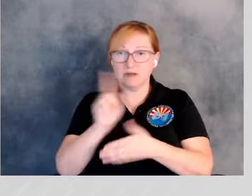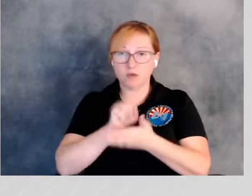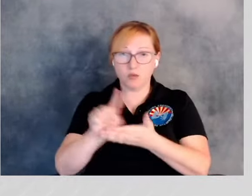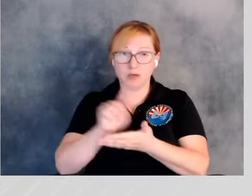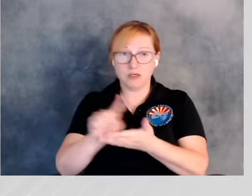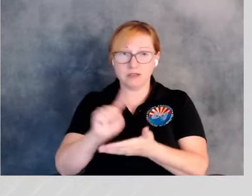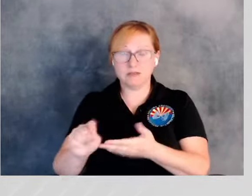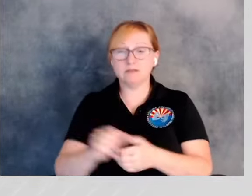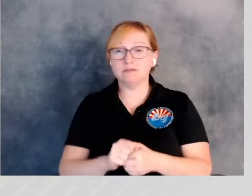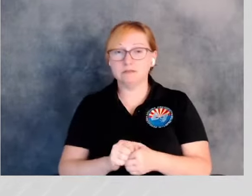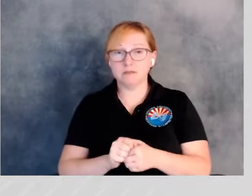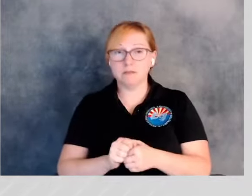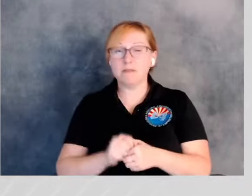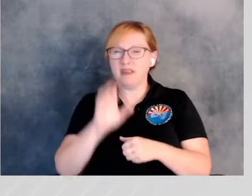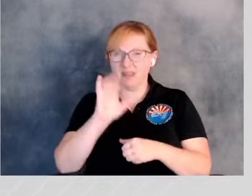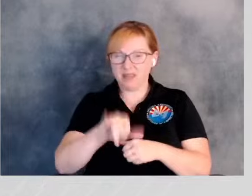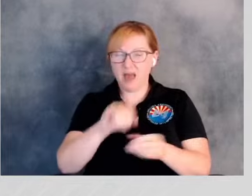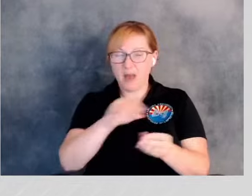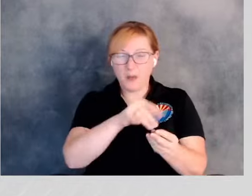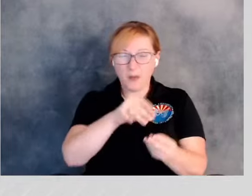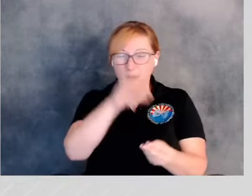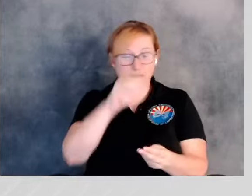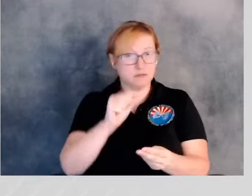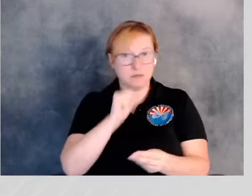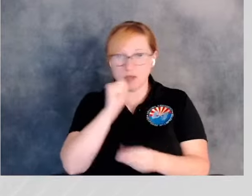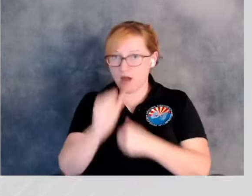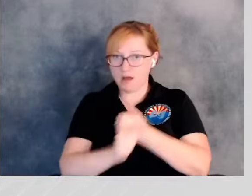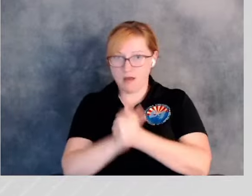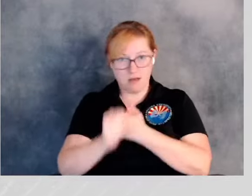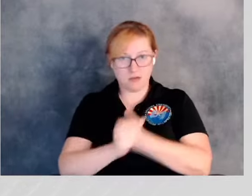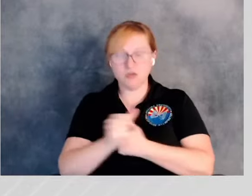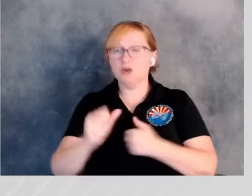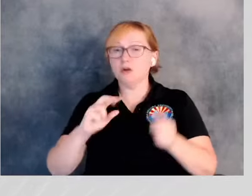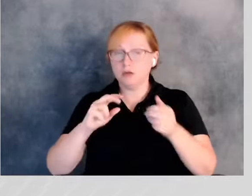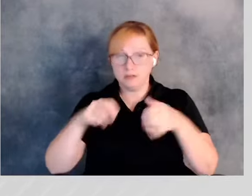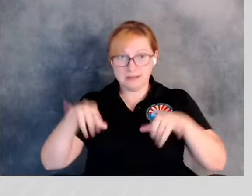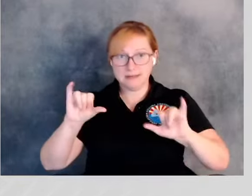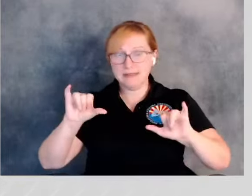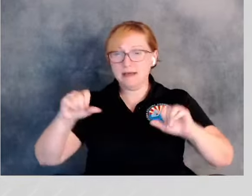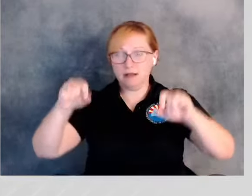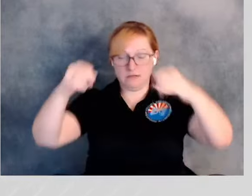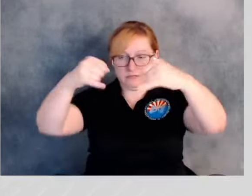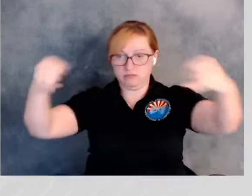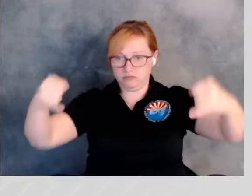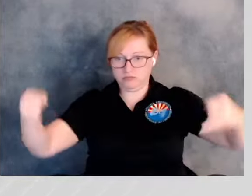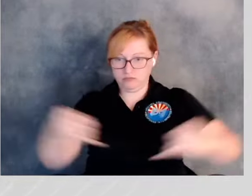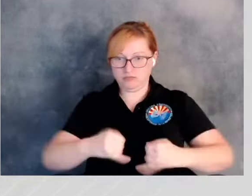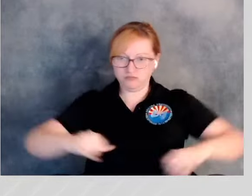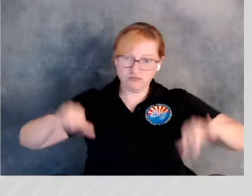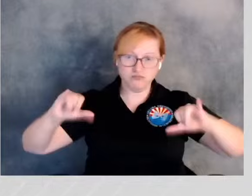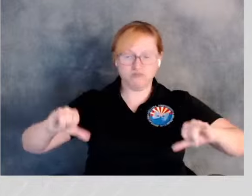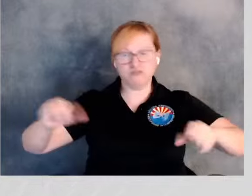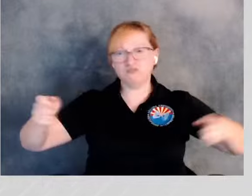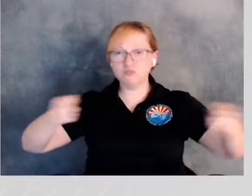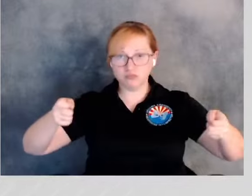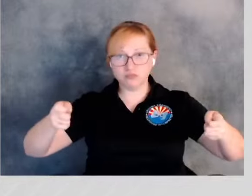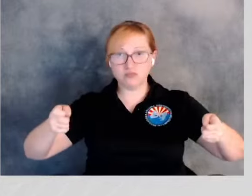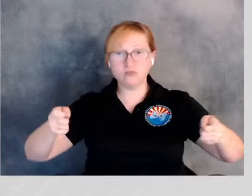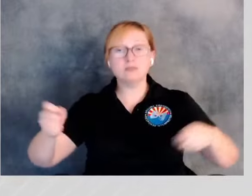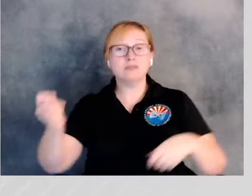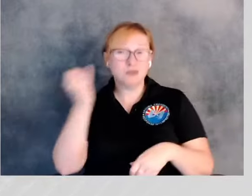hazard to the control features, and if you see those, just remember that's